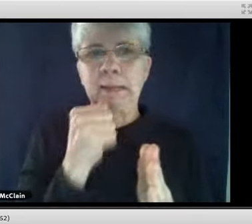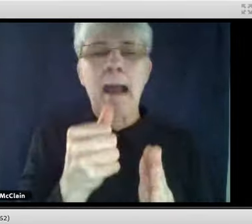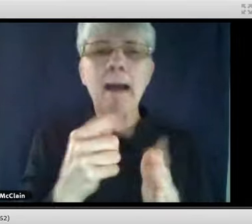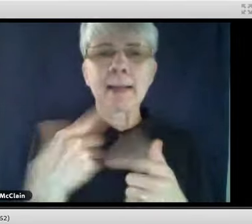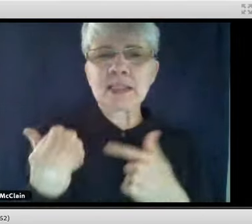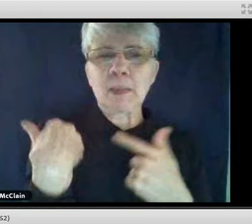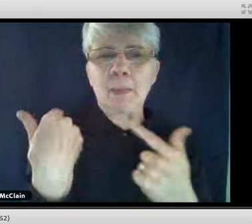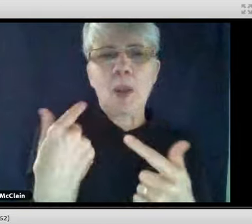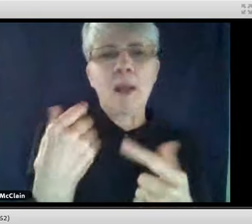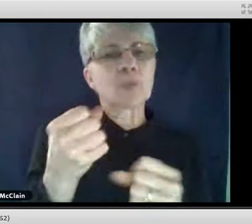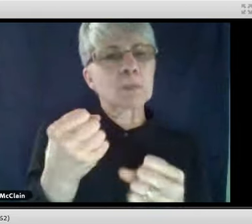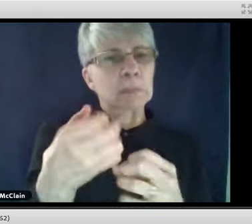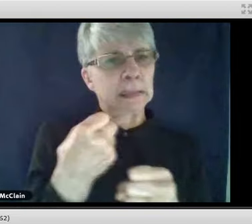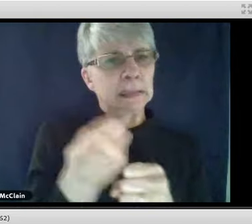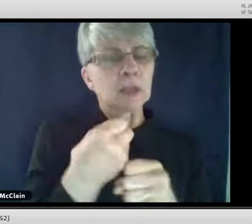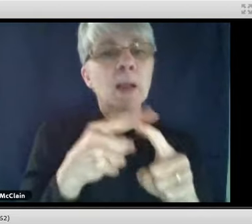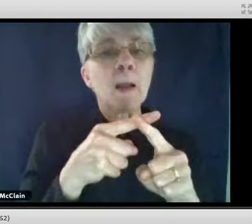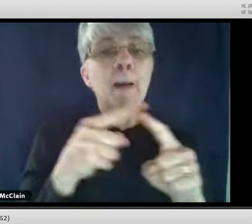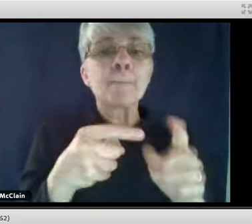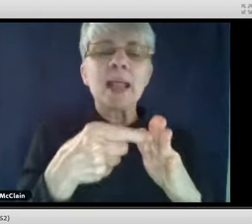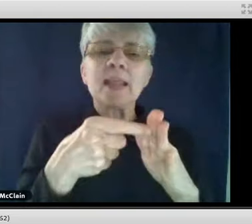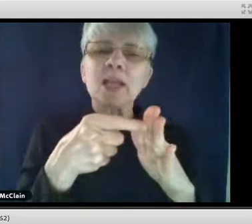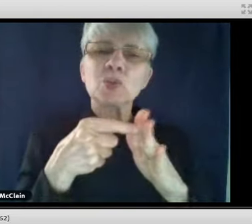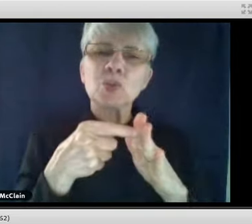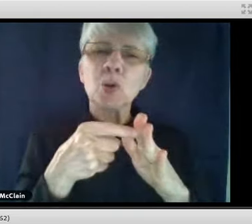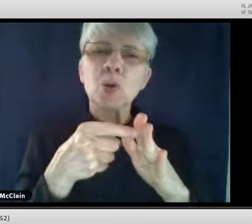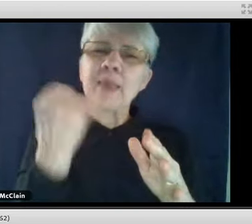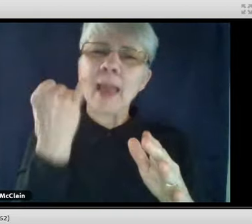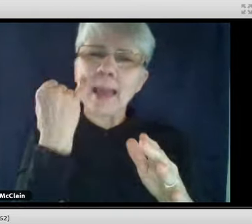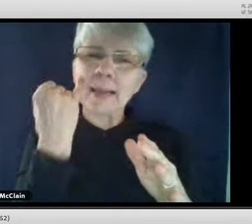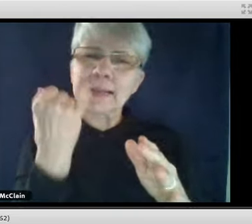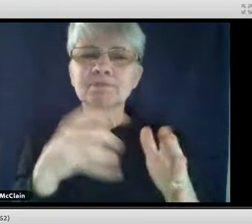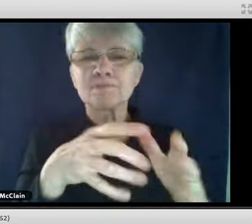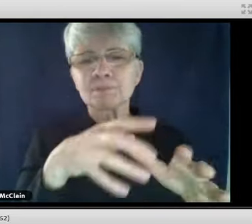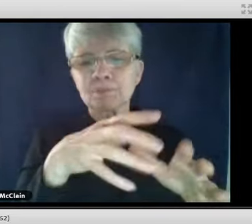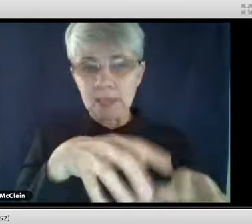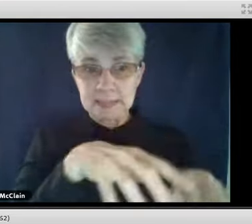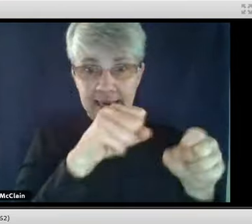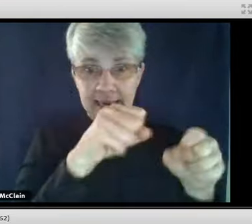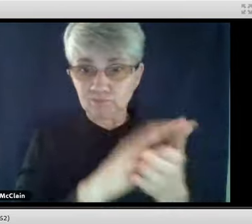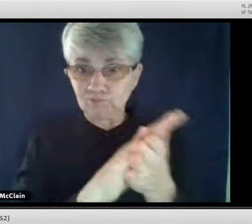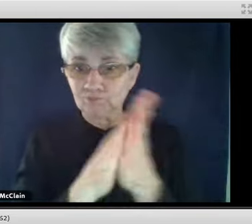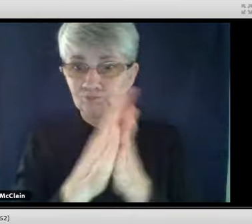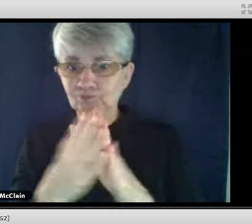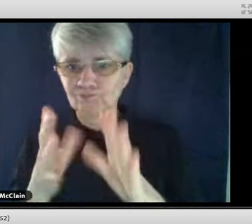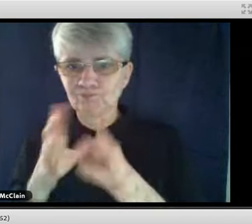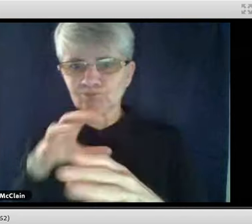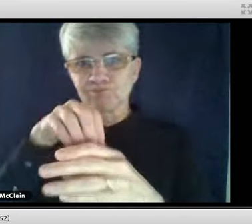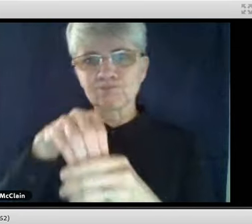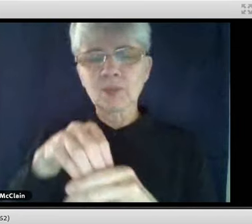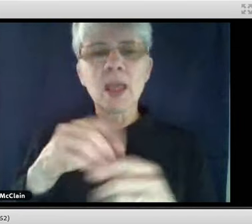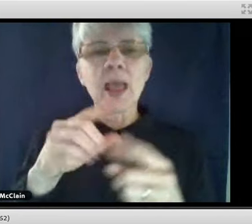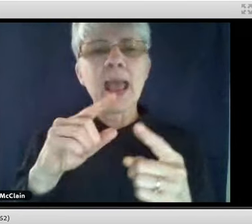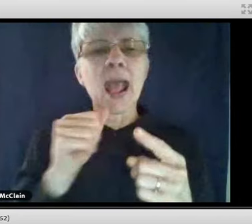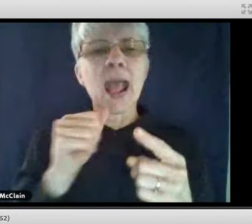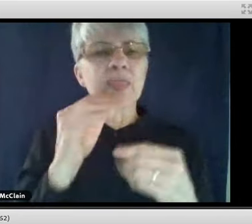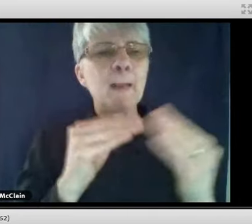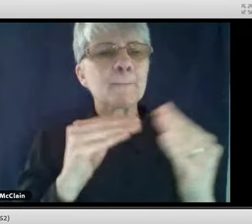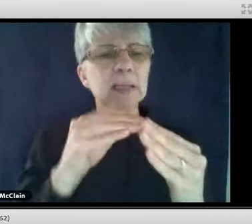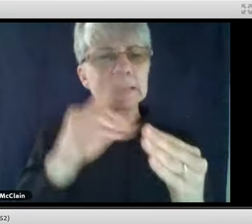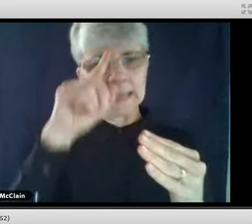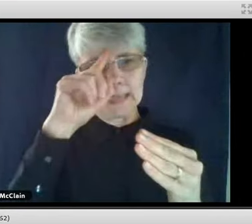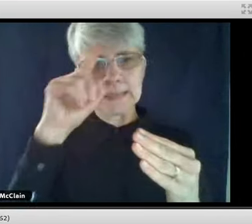around for a while, but IFLA took this idea of this database model in order to build a